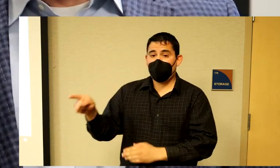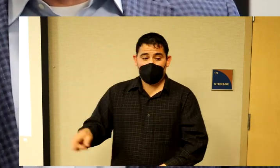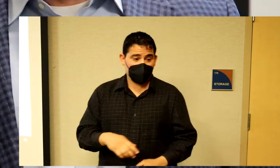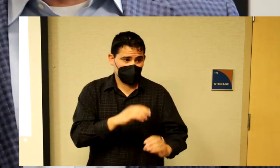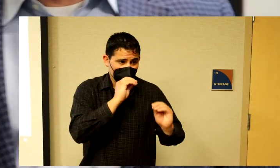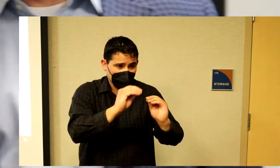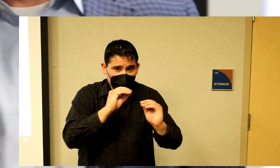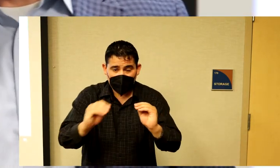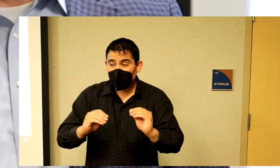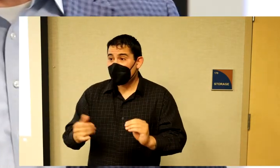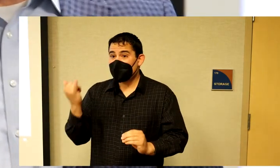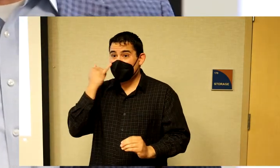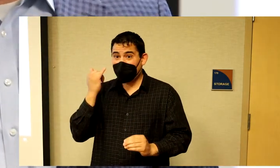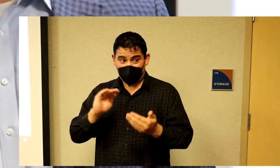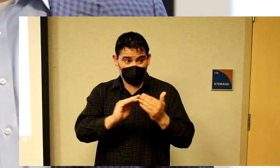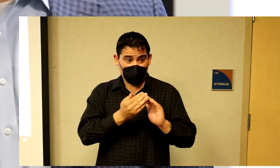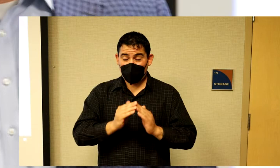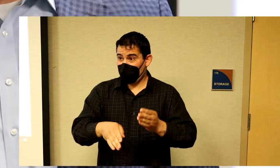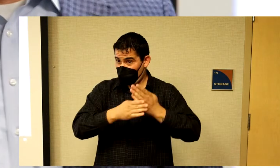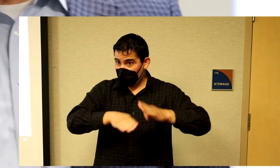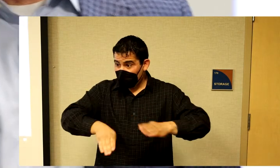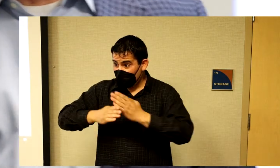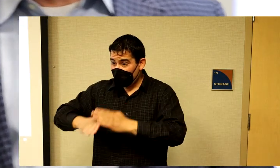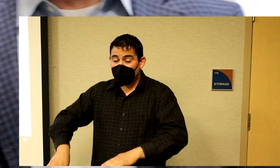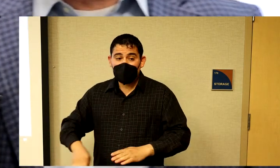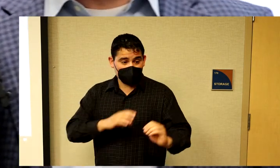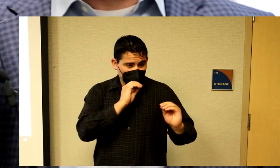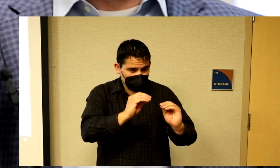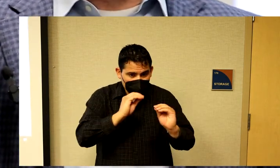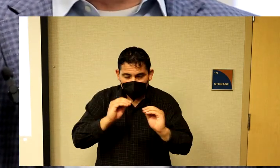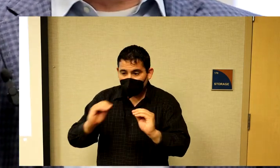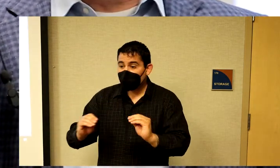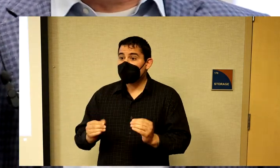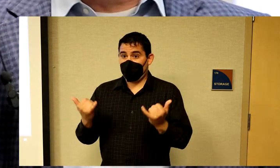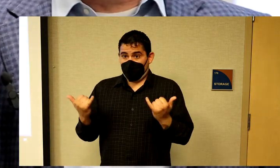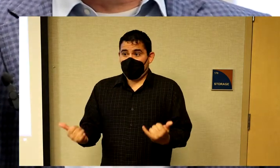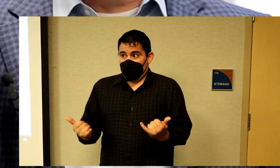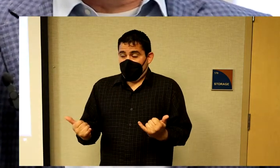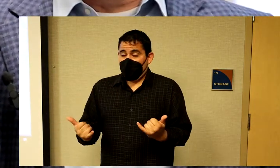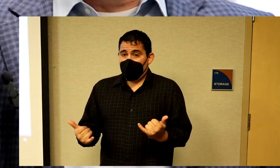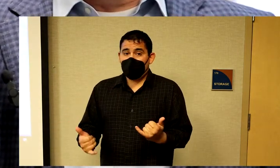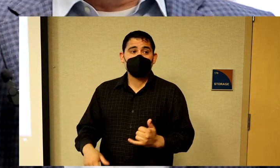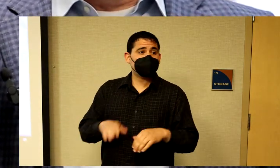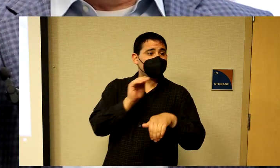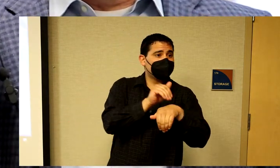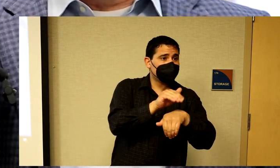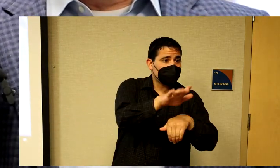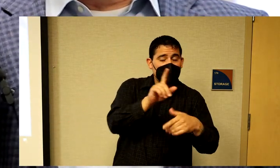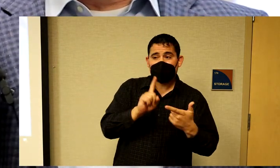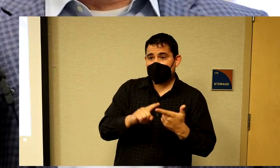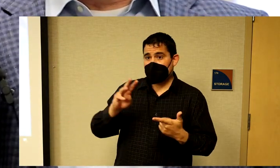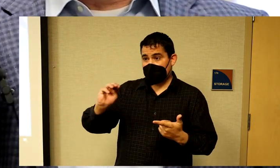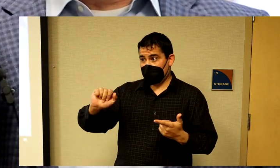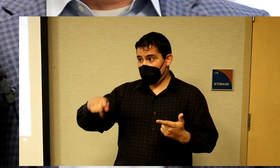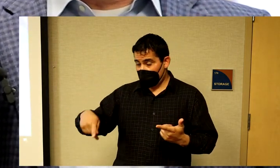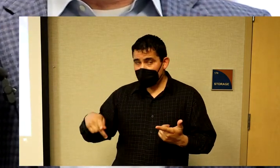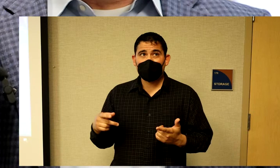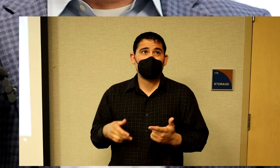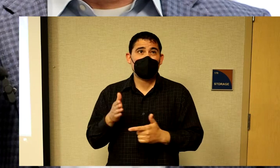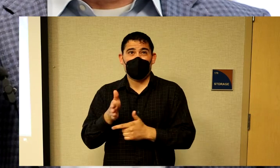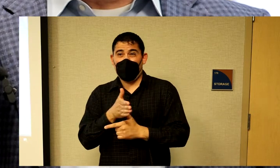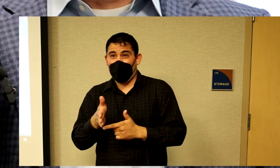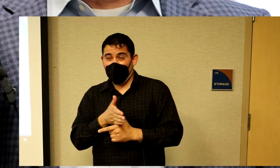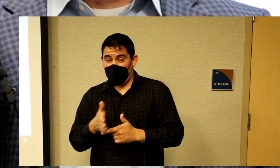communities and do that now, submit the maps, and then whatever is submitted by the appropriate date between now